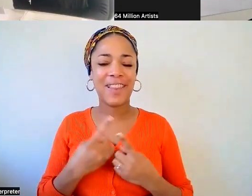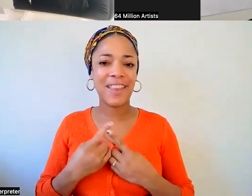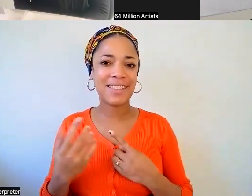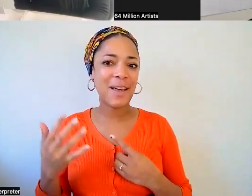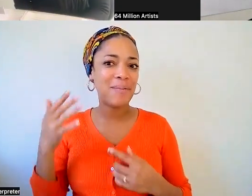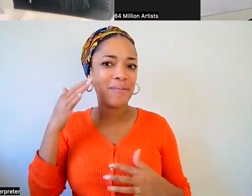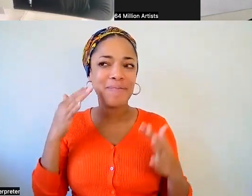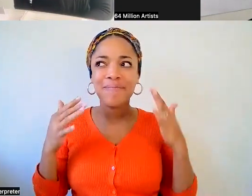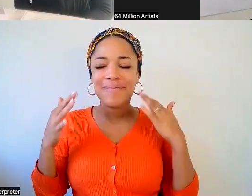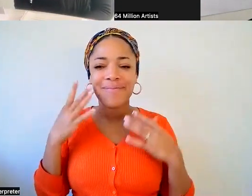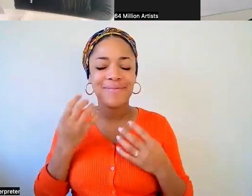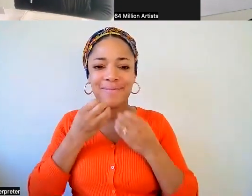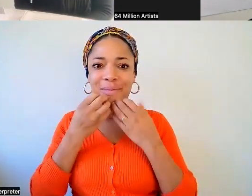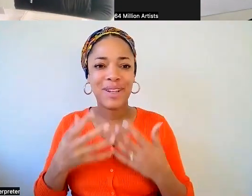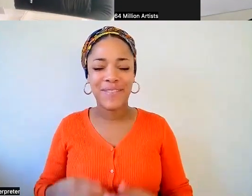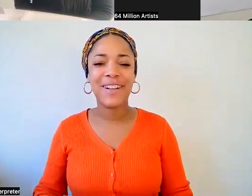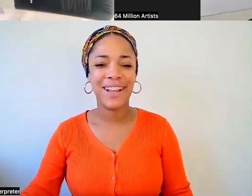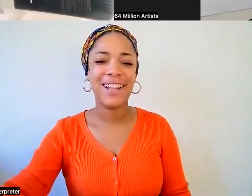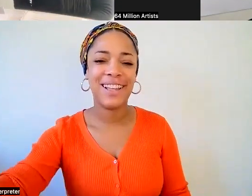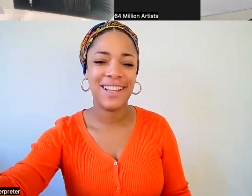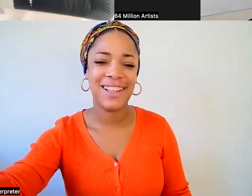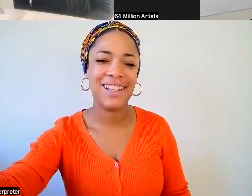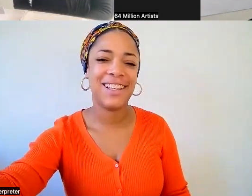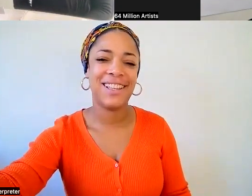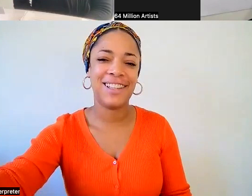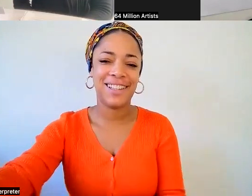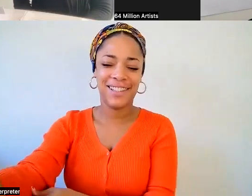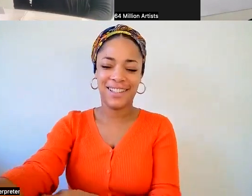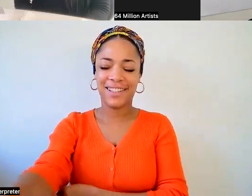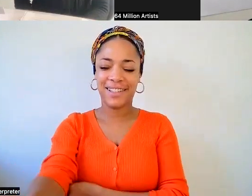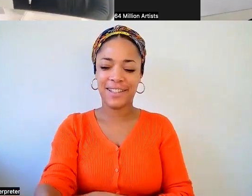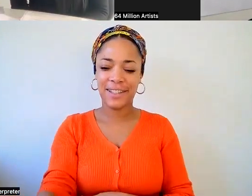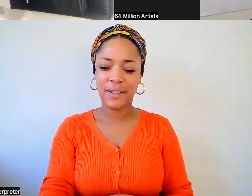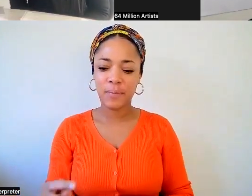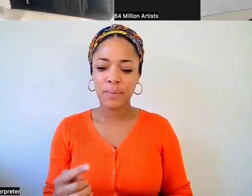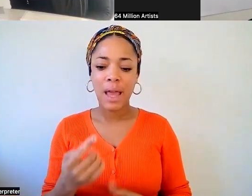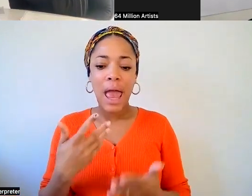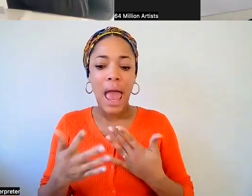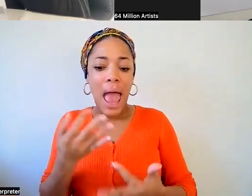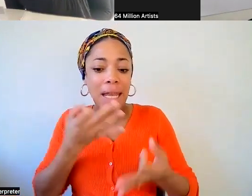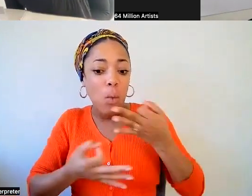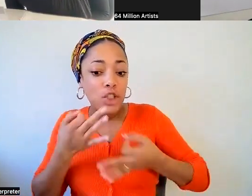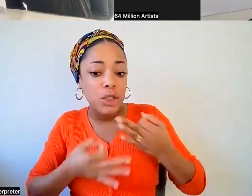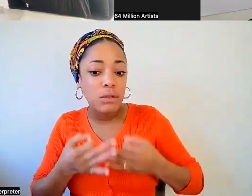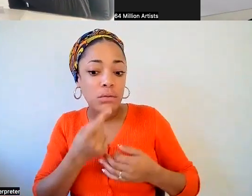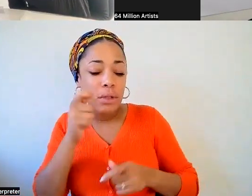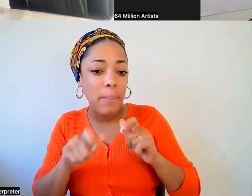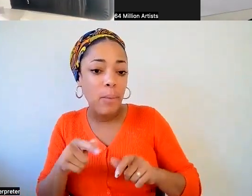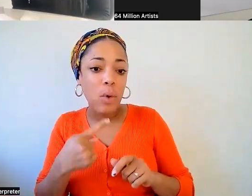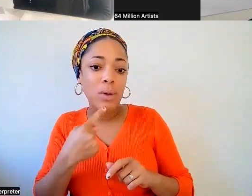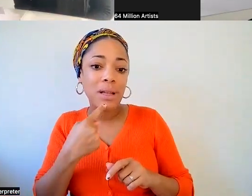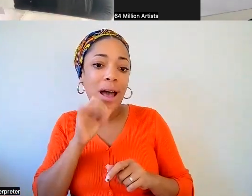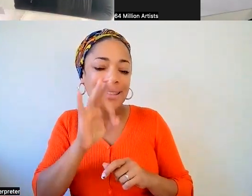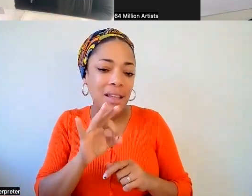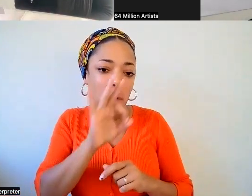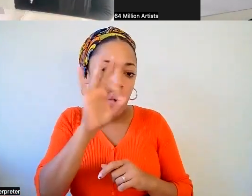doing. It's absolutely wonderful. That is awesome. Brilliant. Really good. Does anybody have any questions? I know some of you have sent questions into the comments as